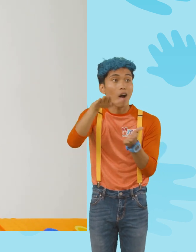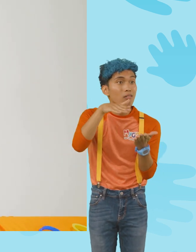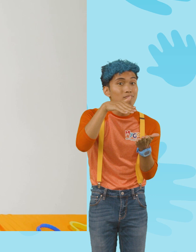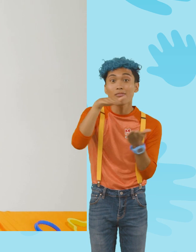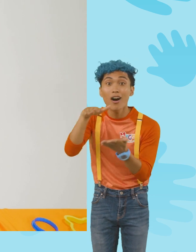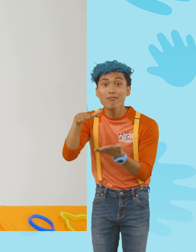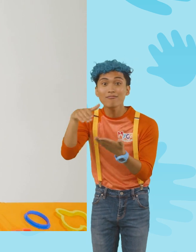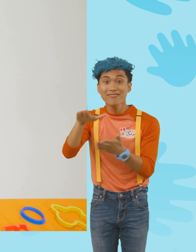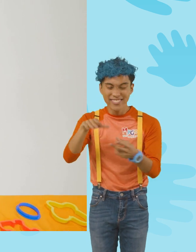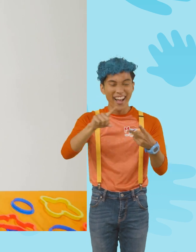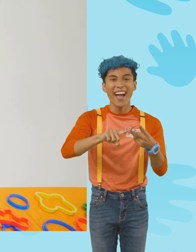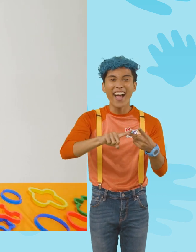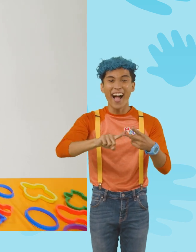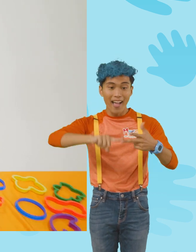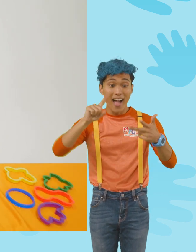woof, woof, woof.